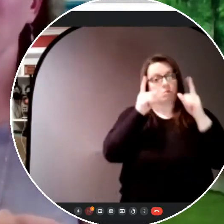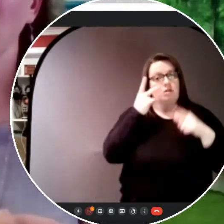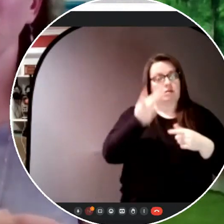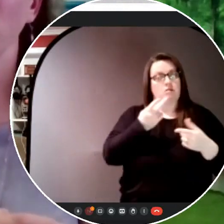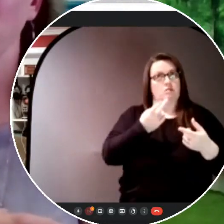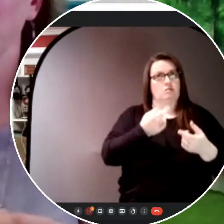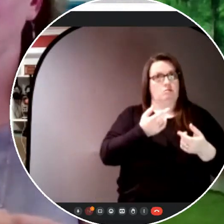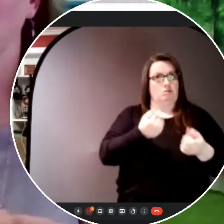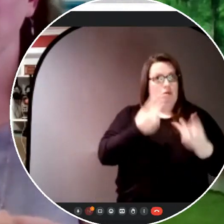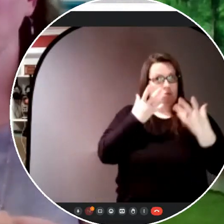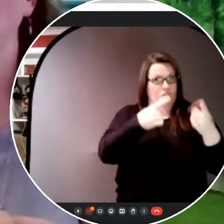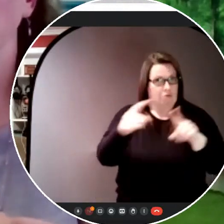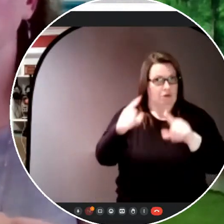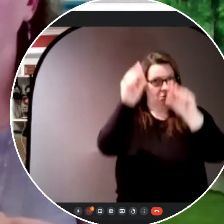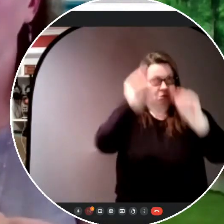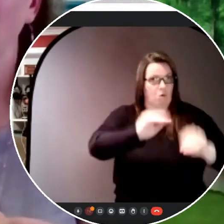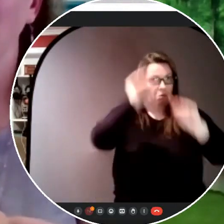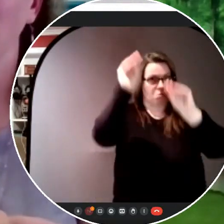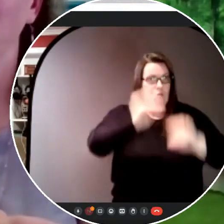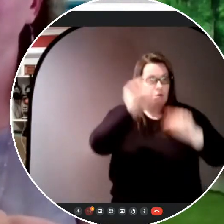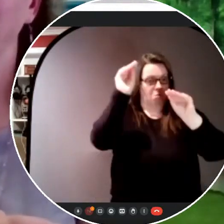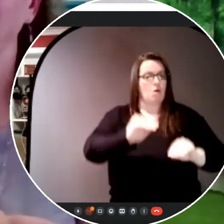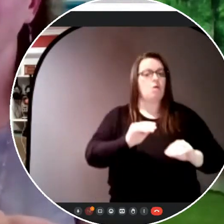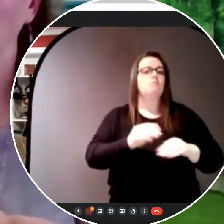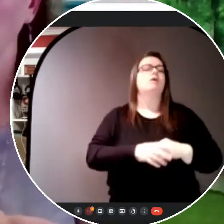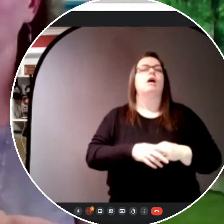then, for the particular year, I know that,